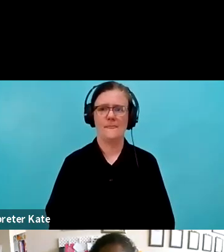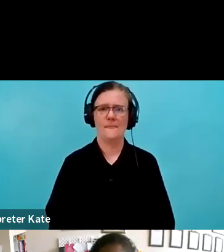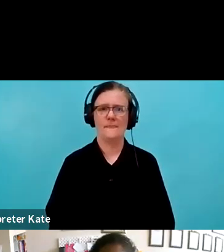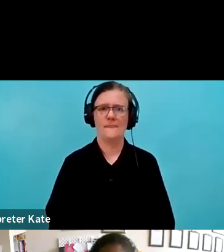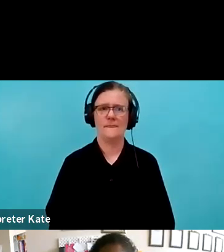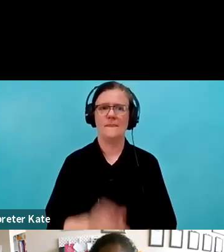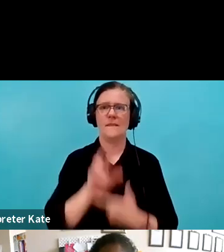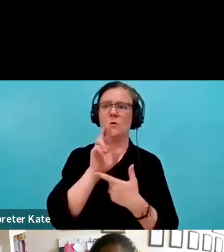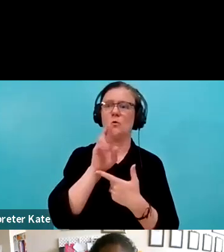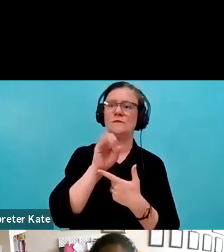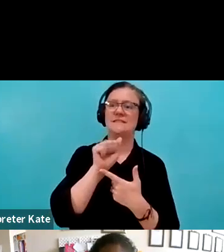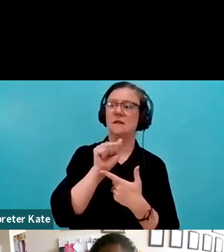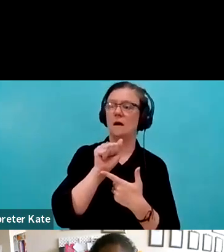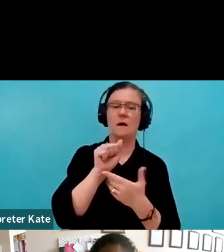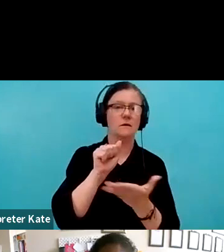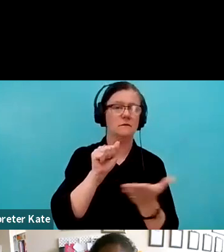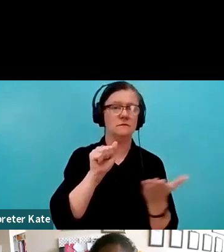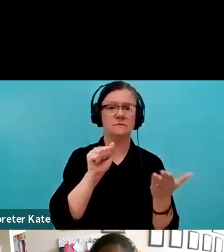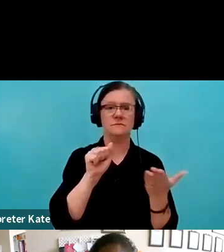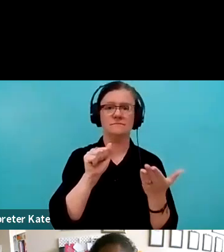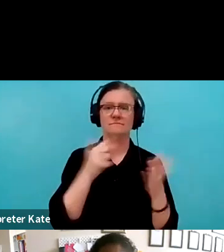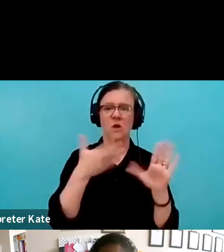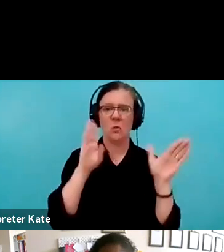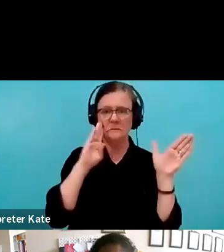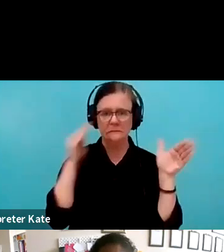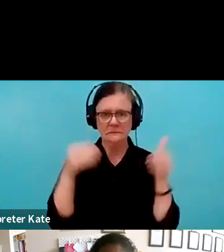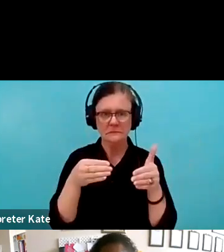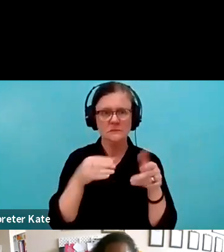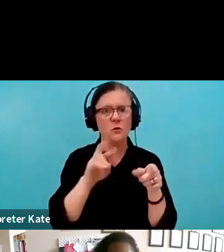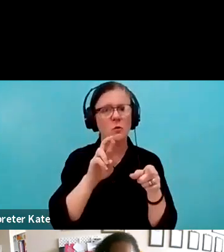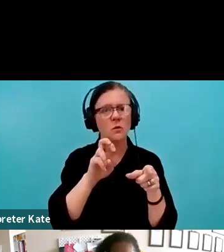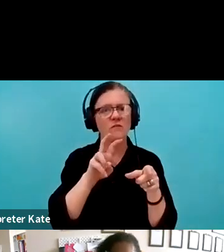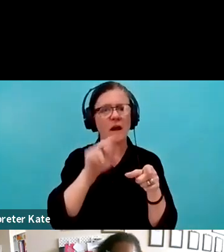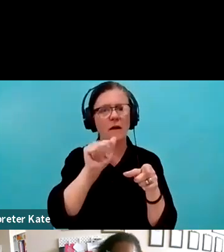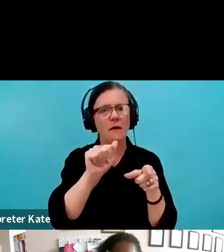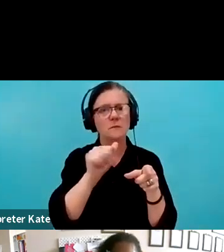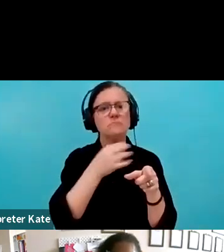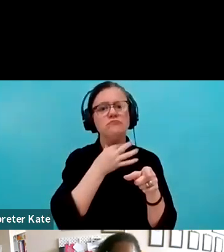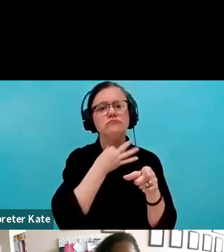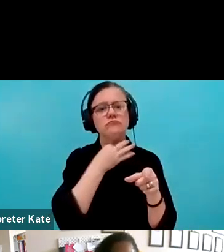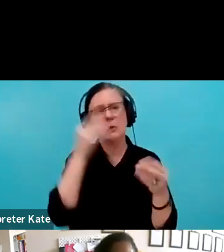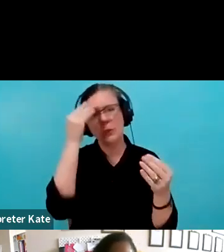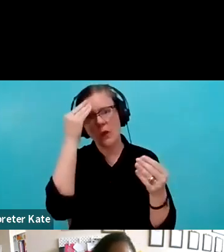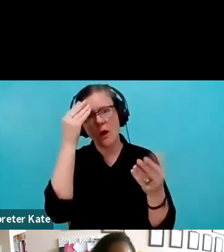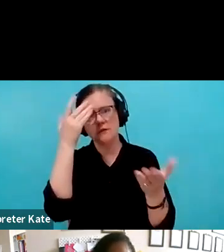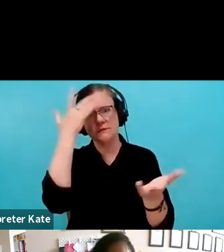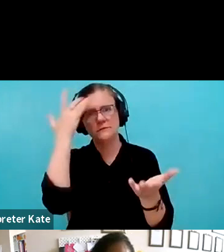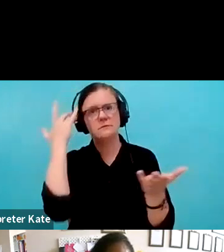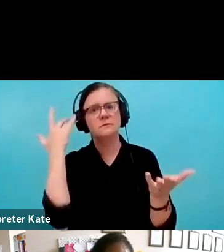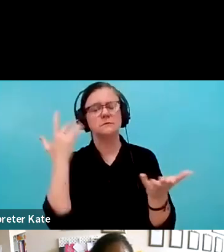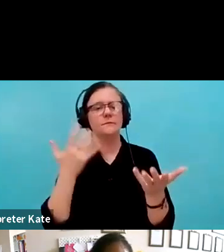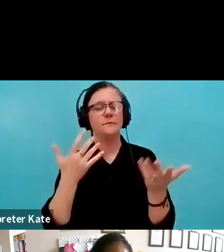This is Lisa. Maybe I don't want to put you on the spot, Rebecca, but I'm curious if you have thoughts on, you know, putting